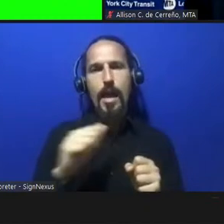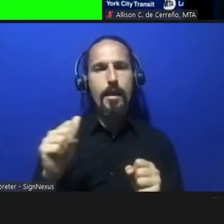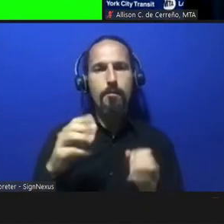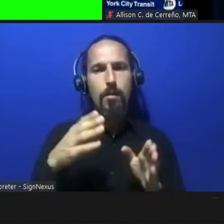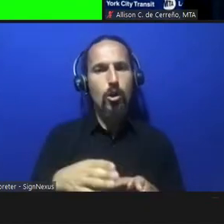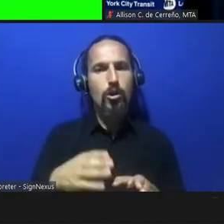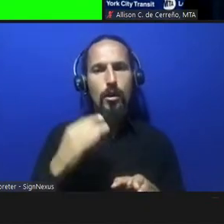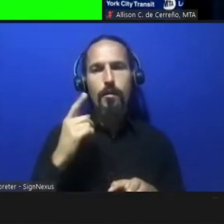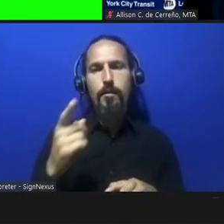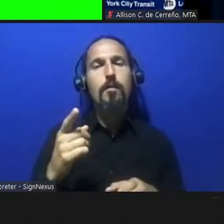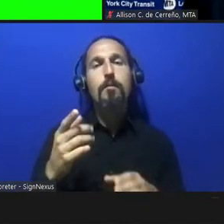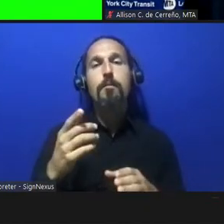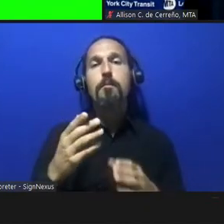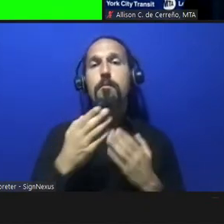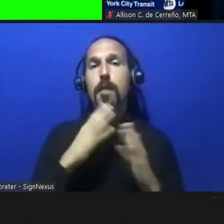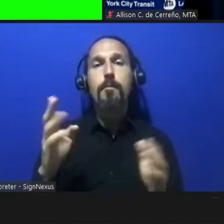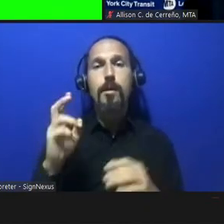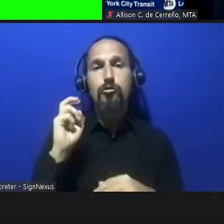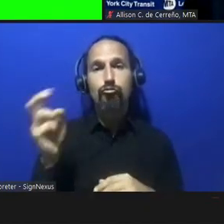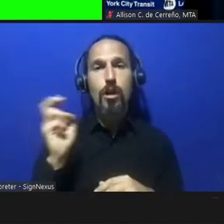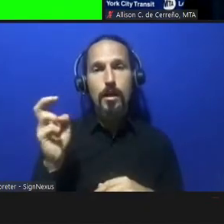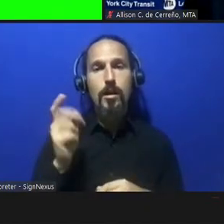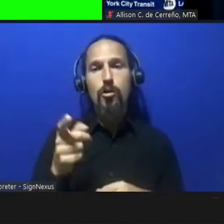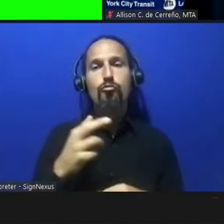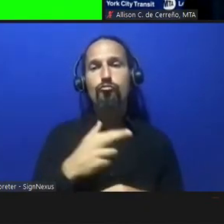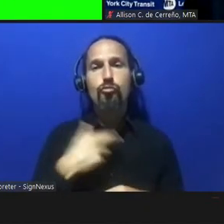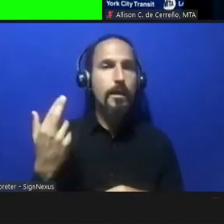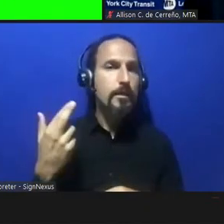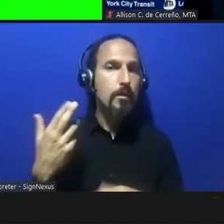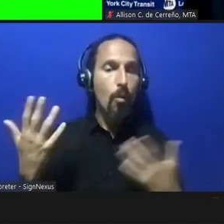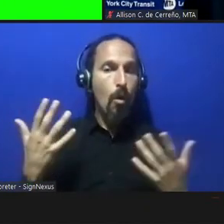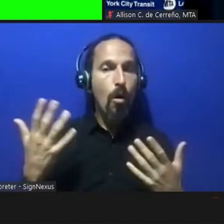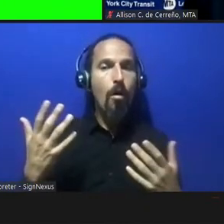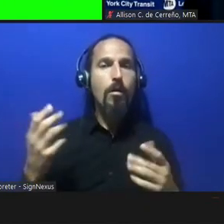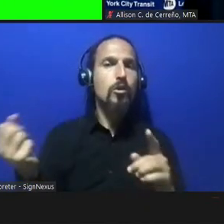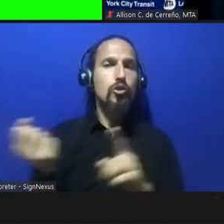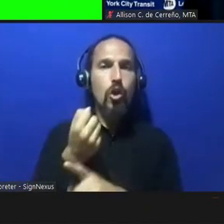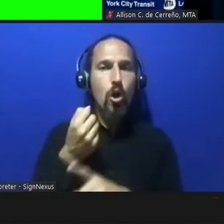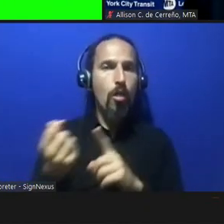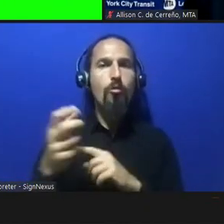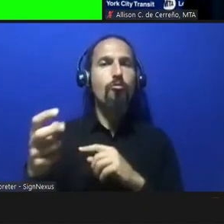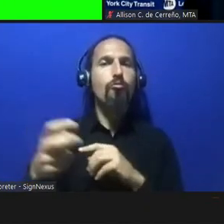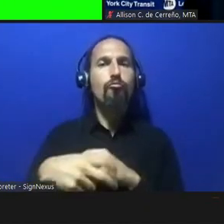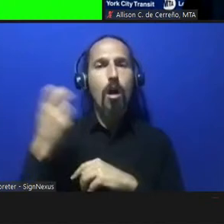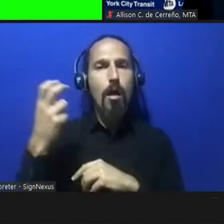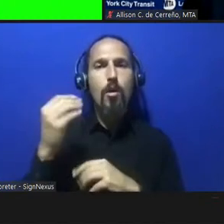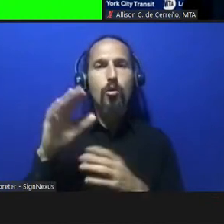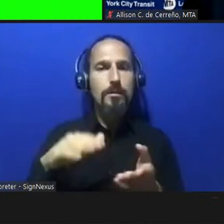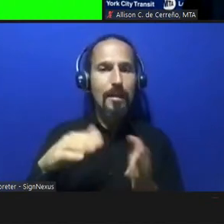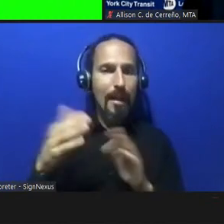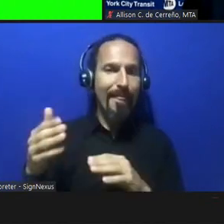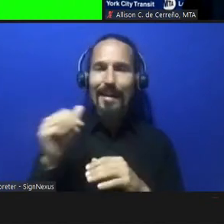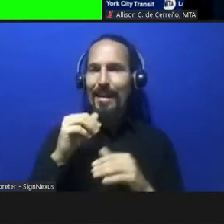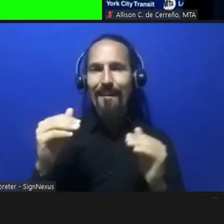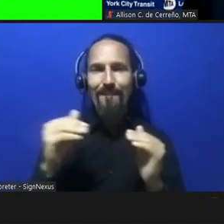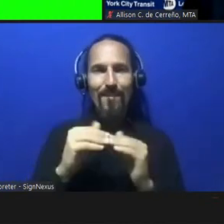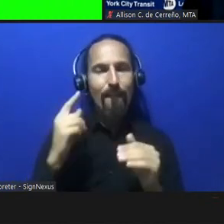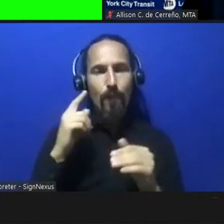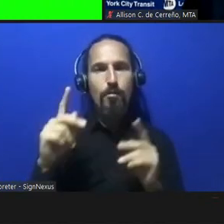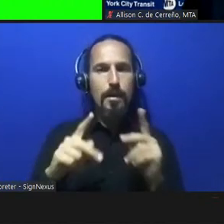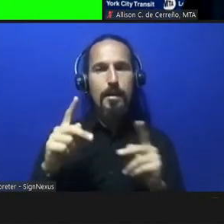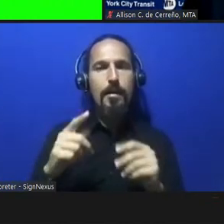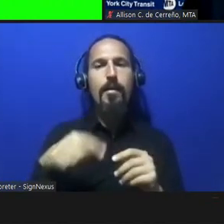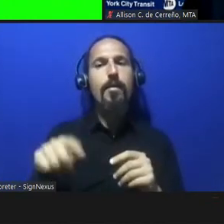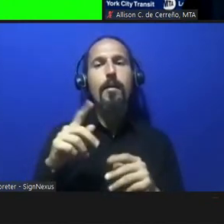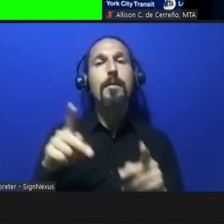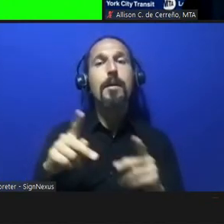if you take public transport you're risking either assault robbery or death and that's not fair to people people in